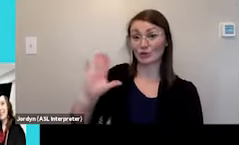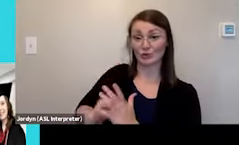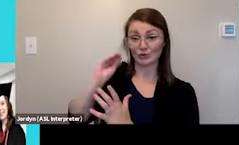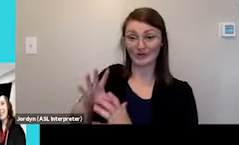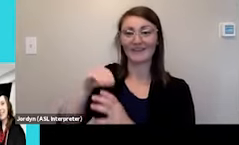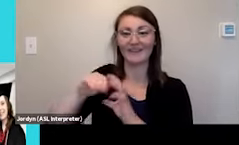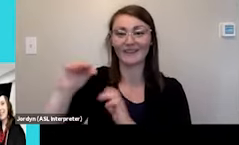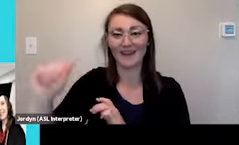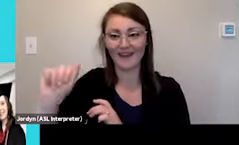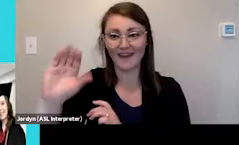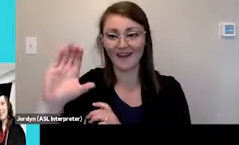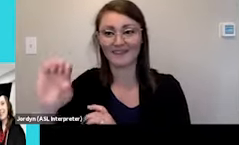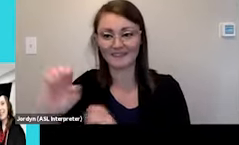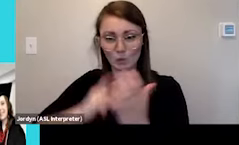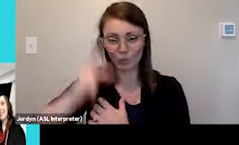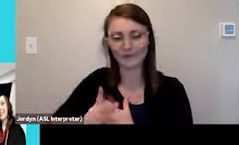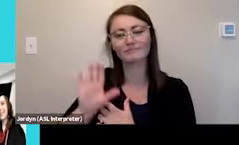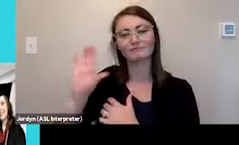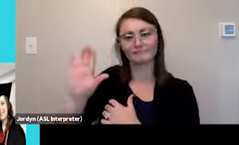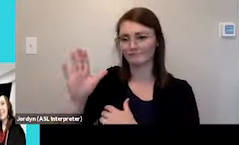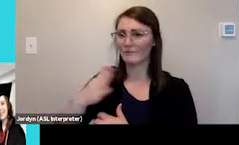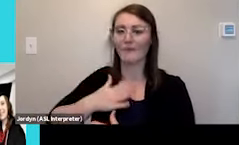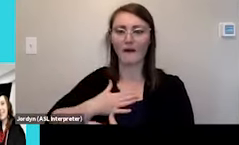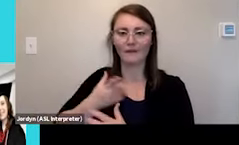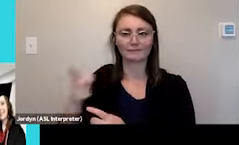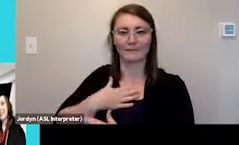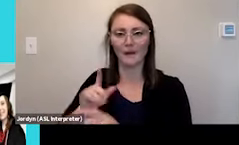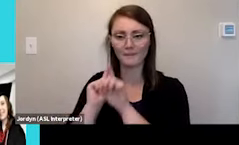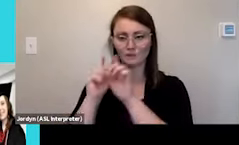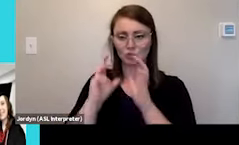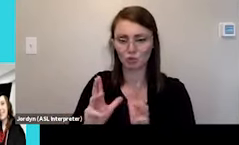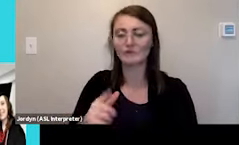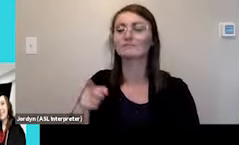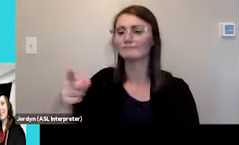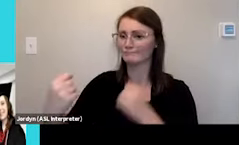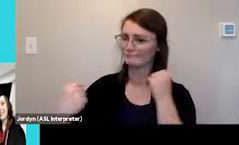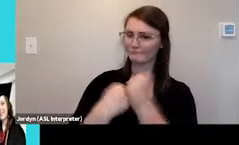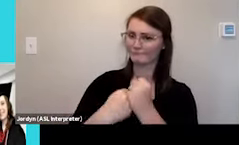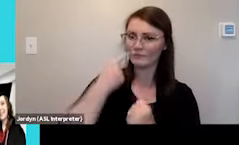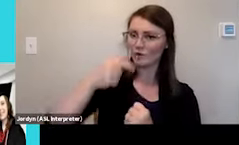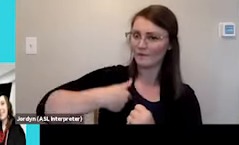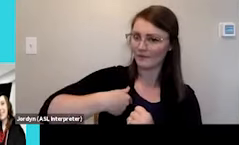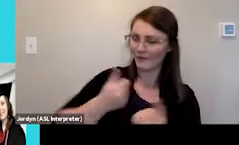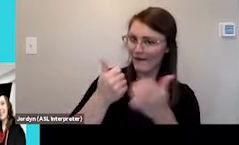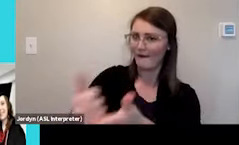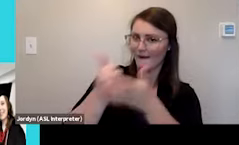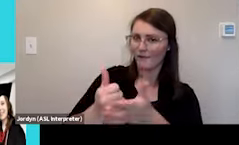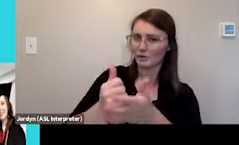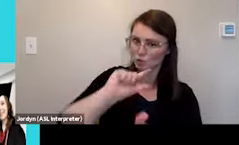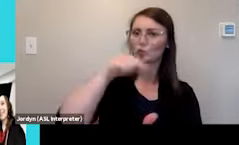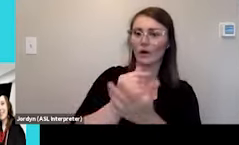program. She was a very close mentor of mine, helped support me as I worked to graduate college and make that final push into the